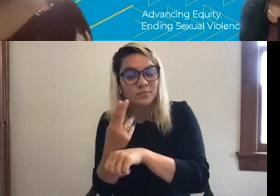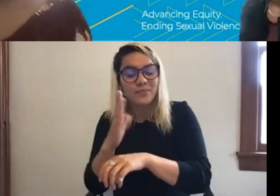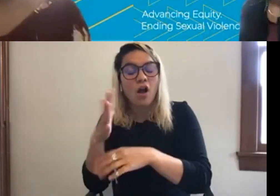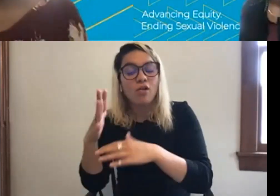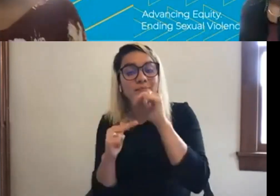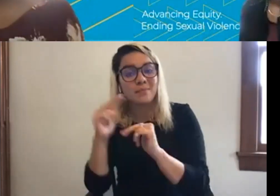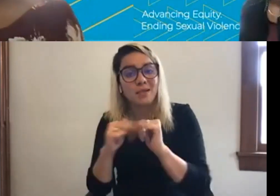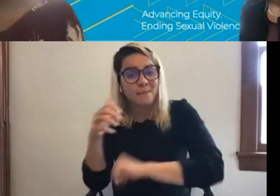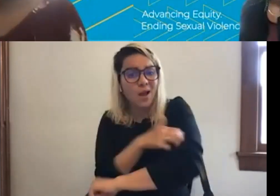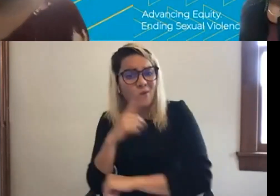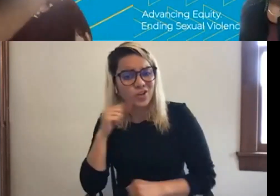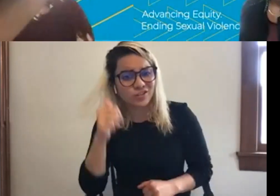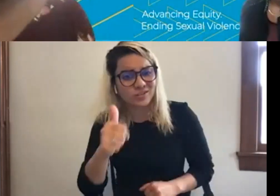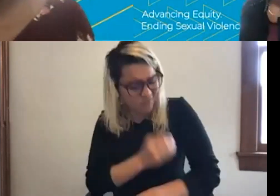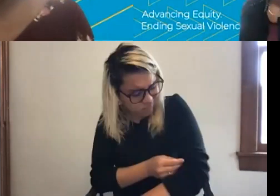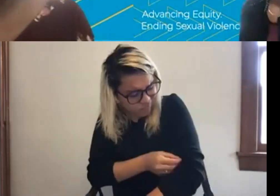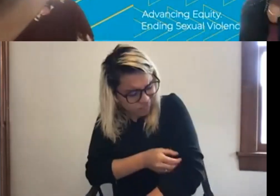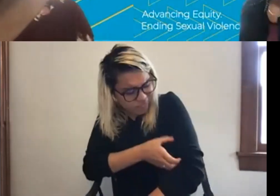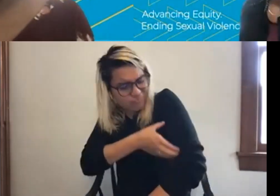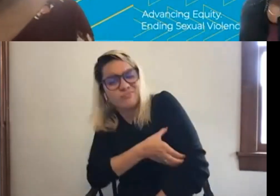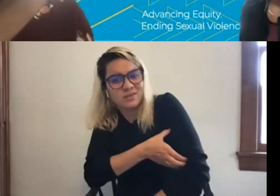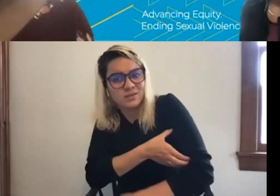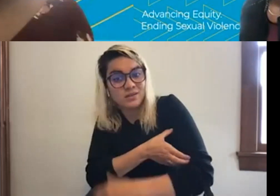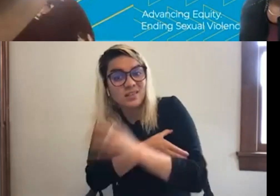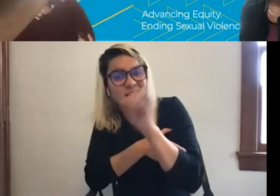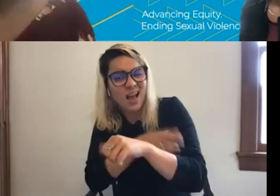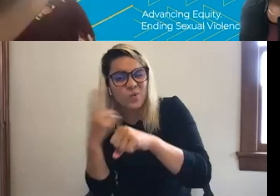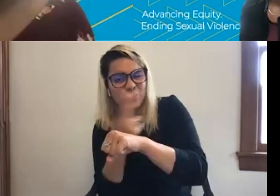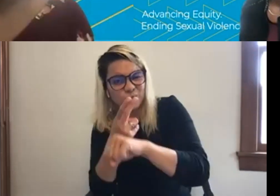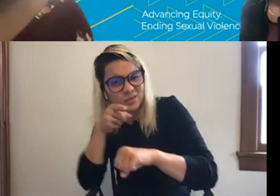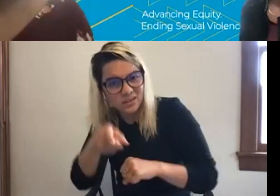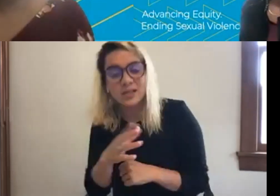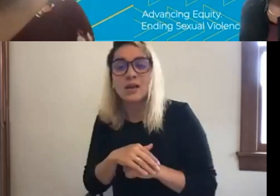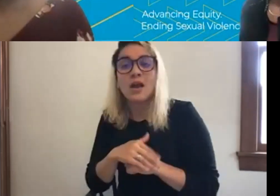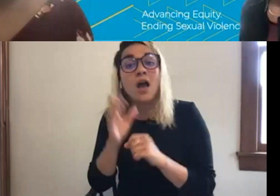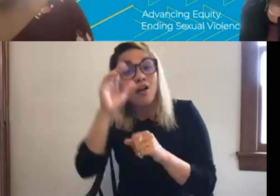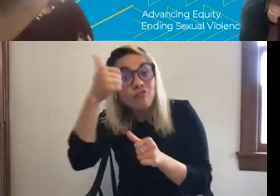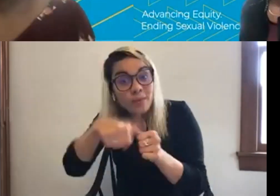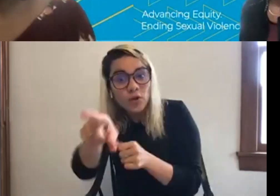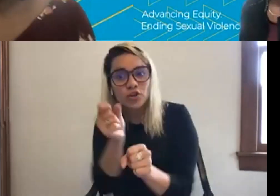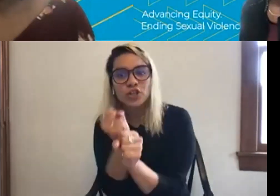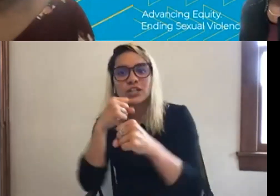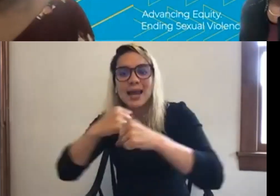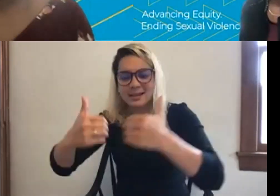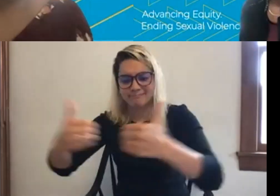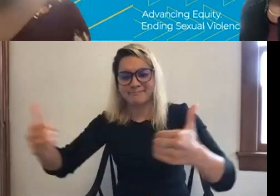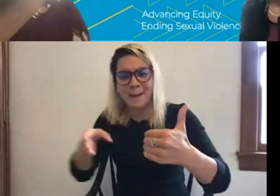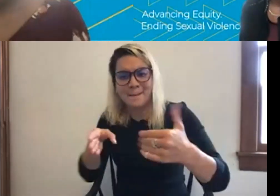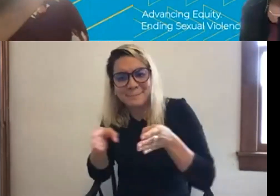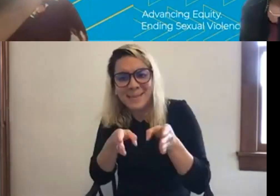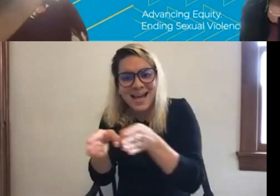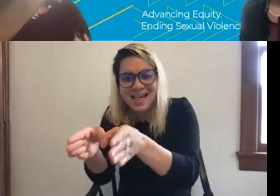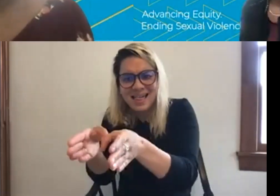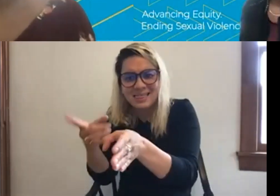lane, remembering that you are actually creating a lane, a pathway forward where many people and many